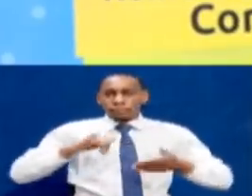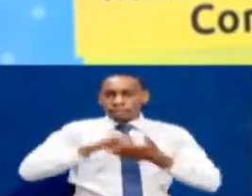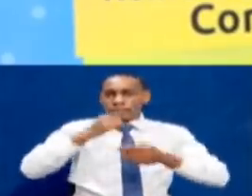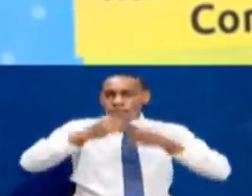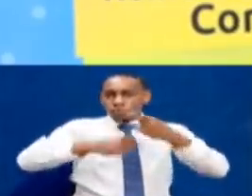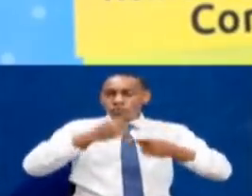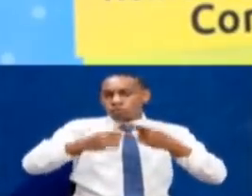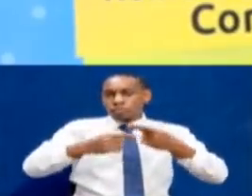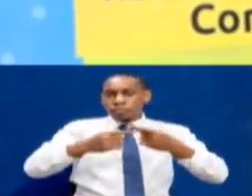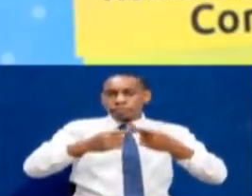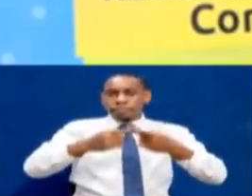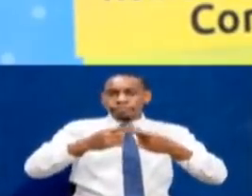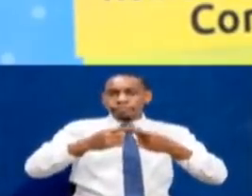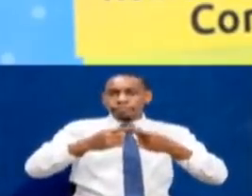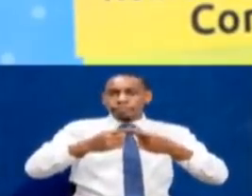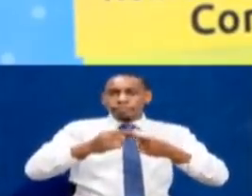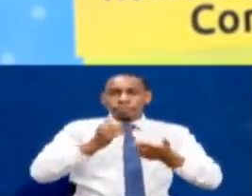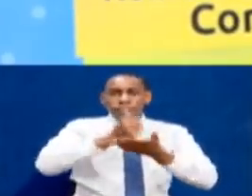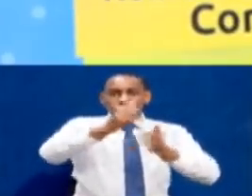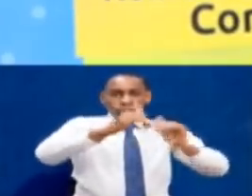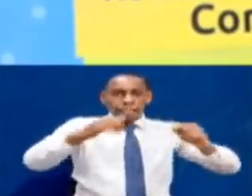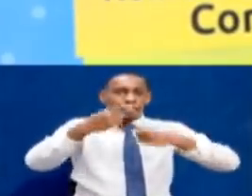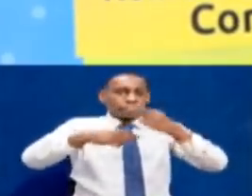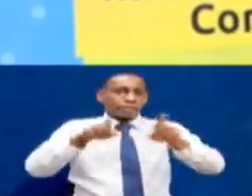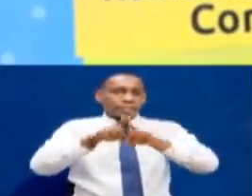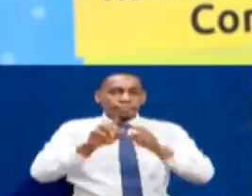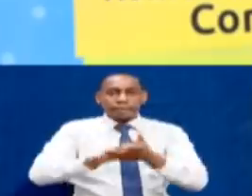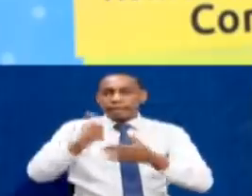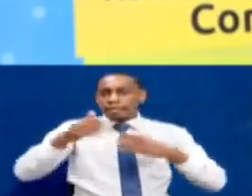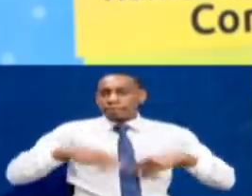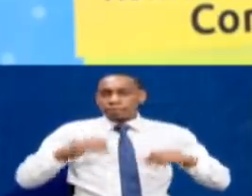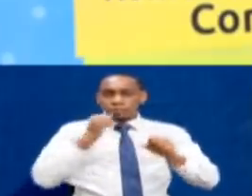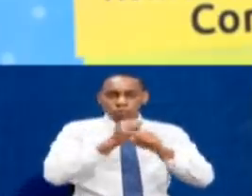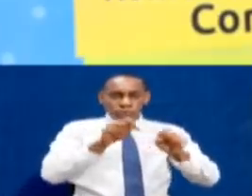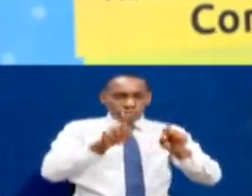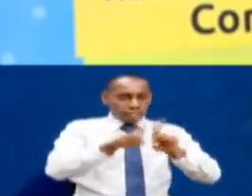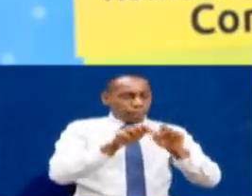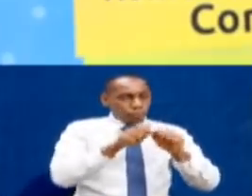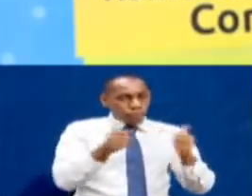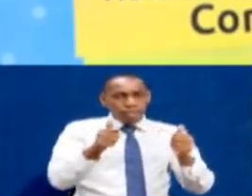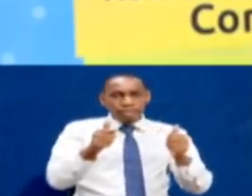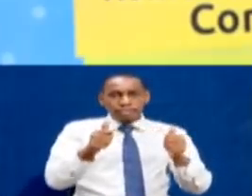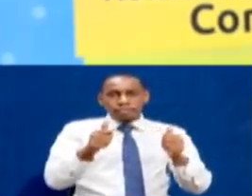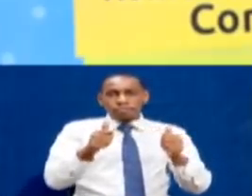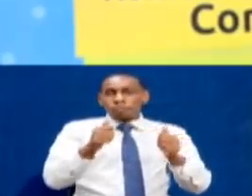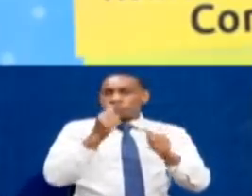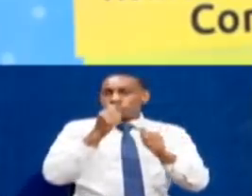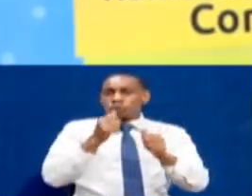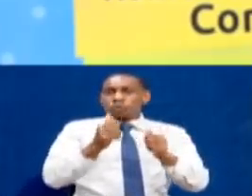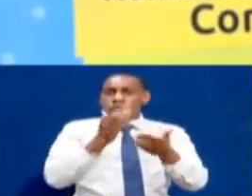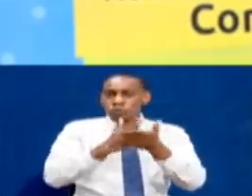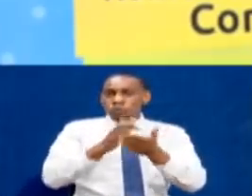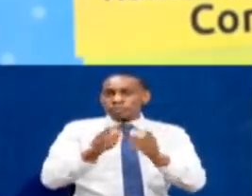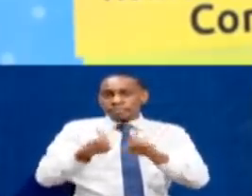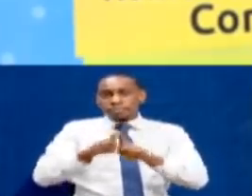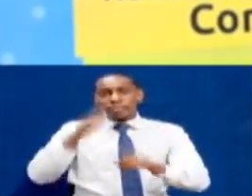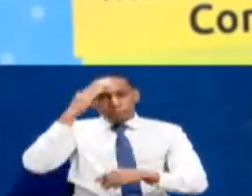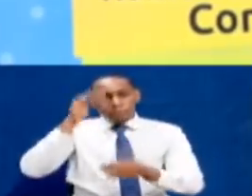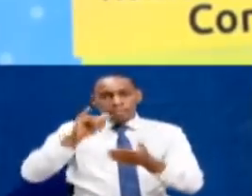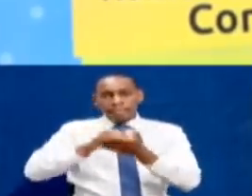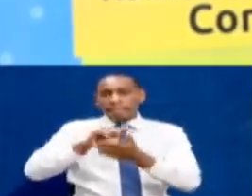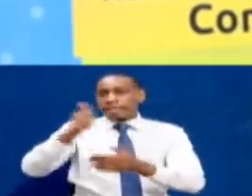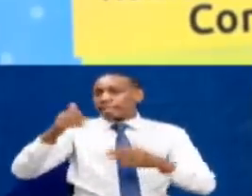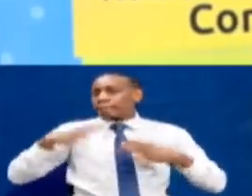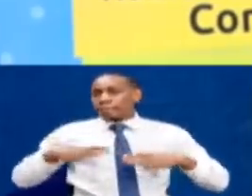self-quarantining do so. It's because there will be those who will do so very effectively and very efficiently, but we are also aware that